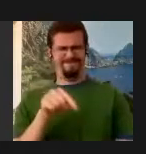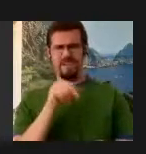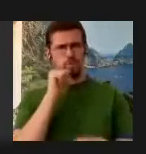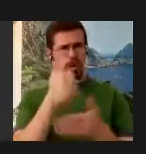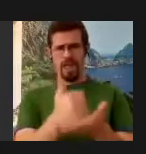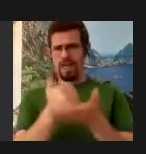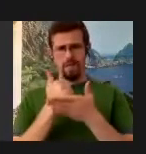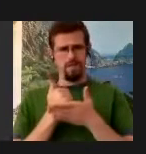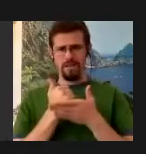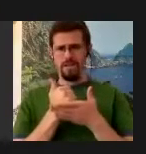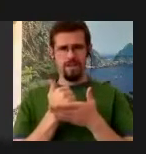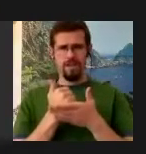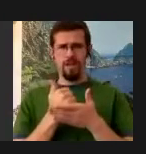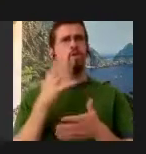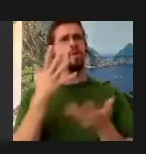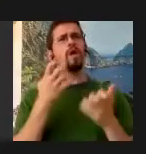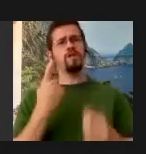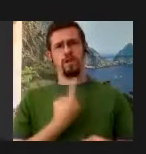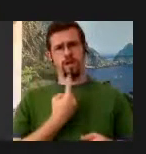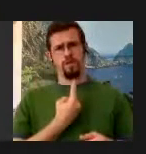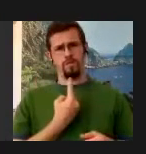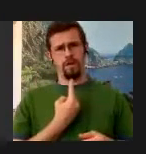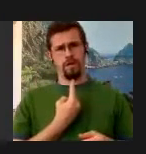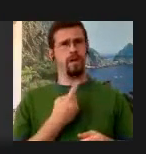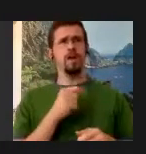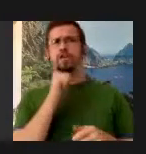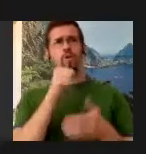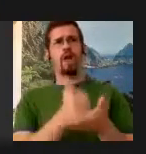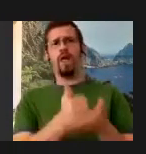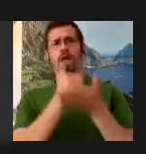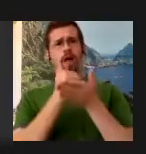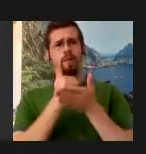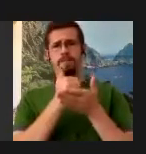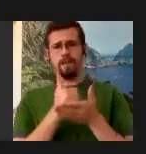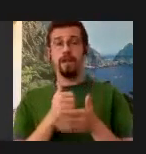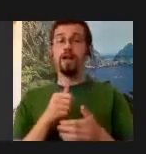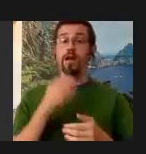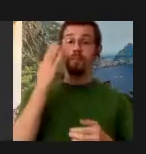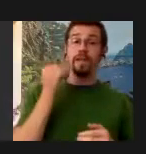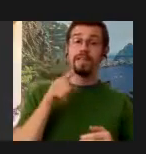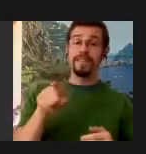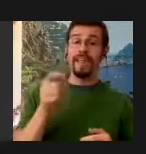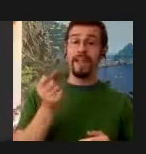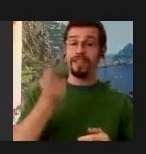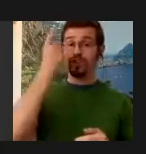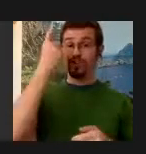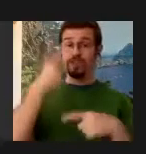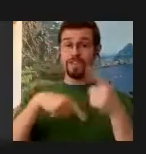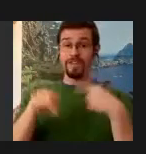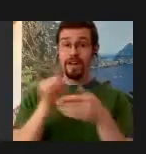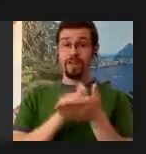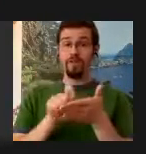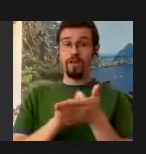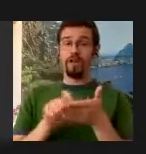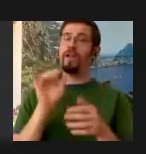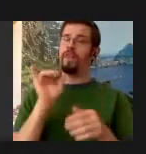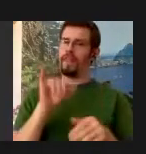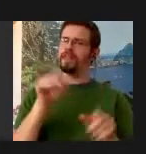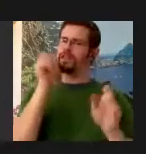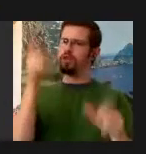We want to do that alone. Don't help us doing that. And so they understood sign writing, and that's what surprised